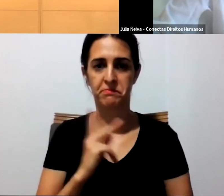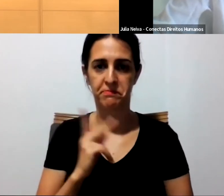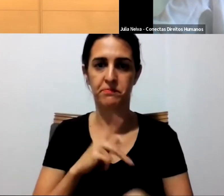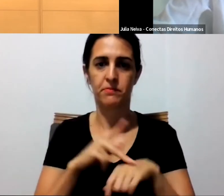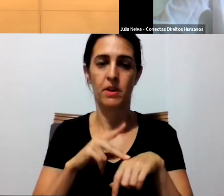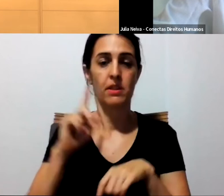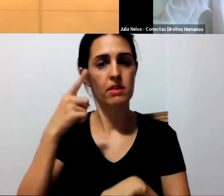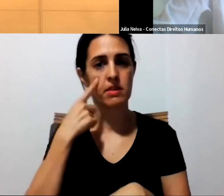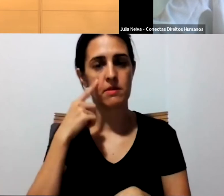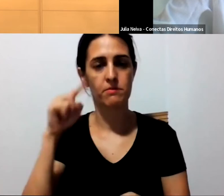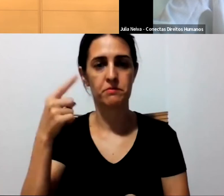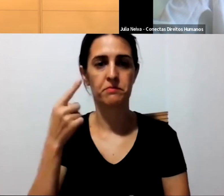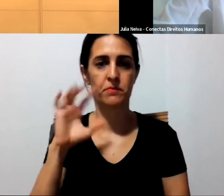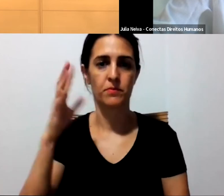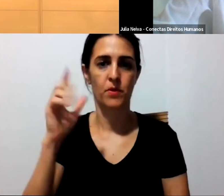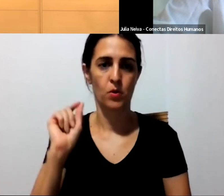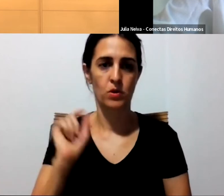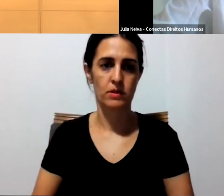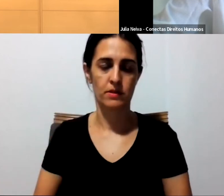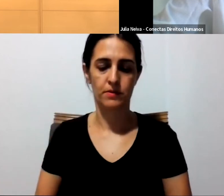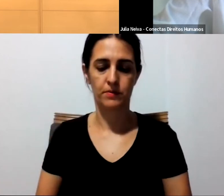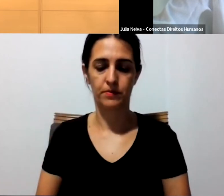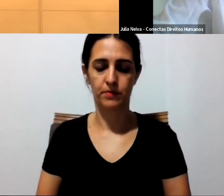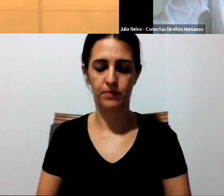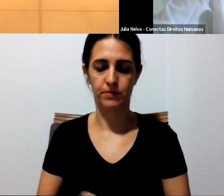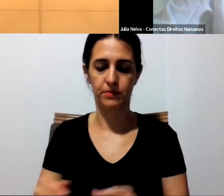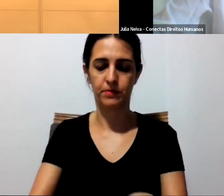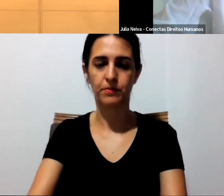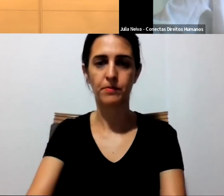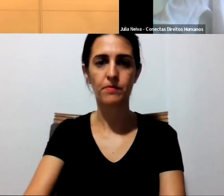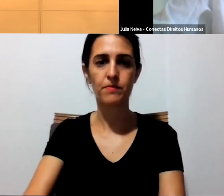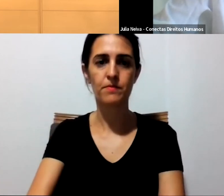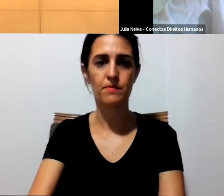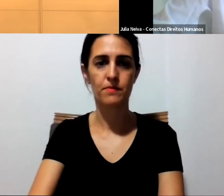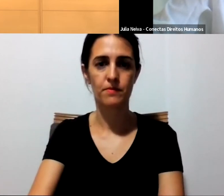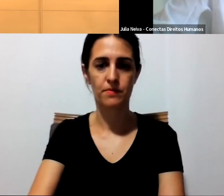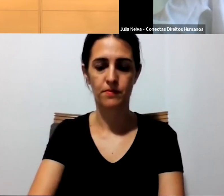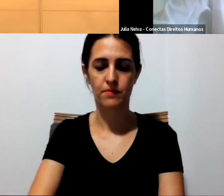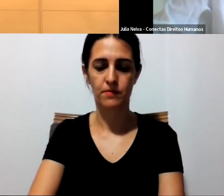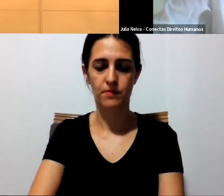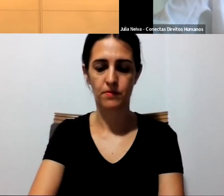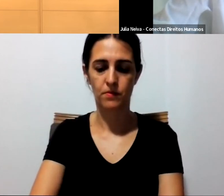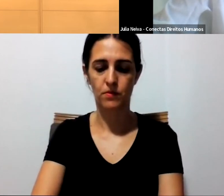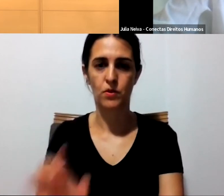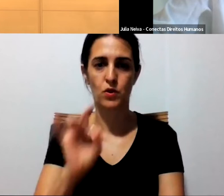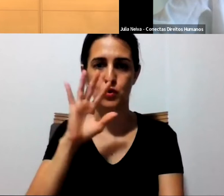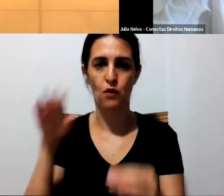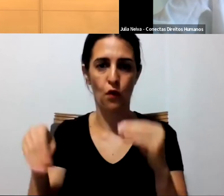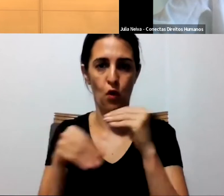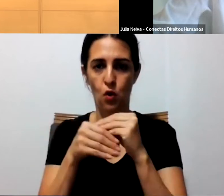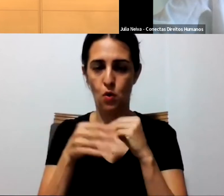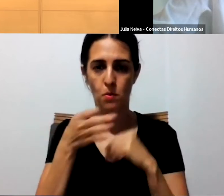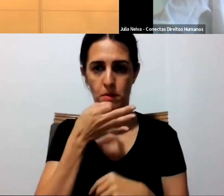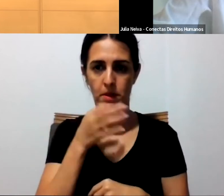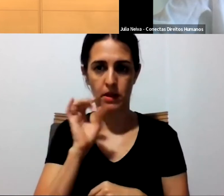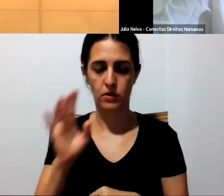formal membership in the Development Assistance Committee, but there are 50 ways to Rome. So, I mean, there is the